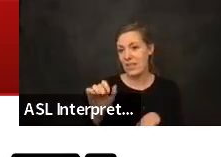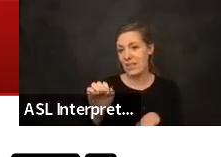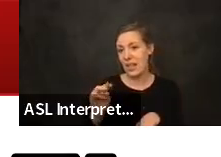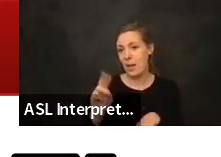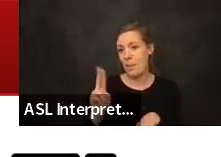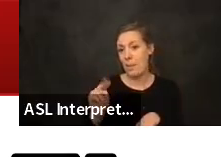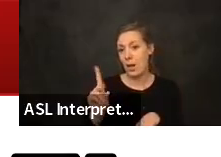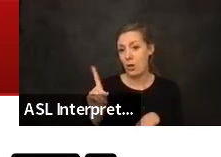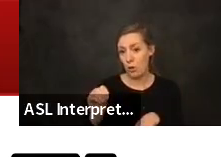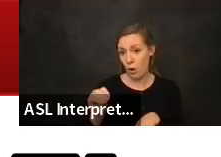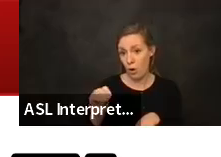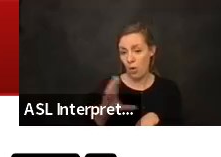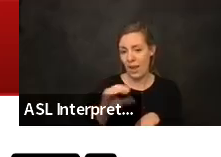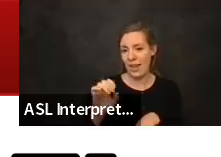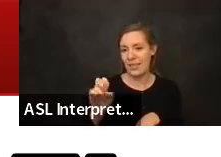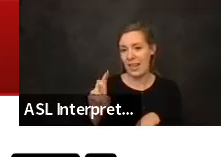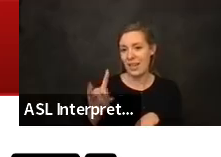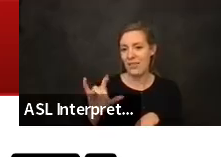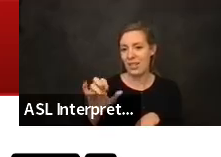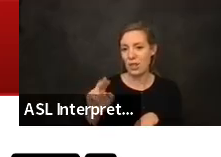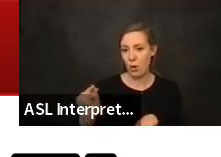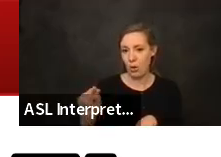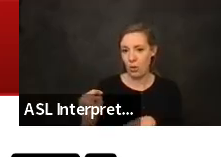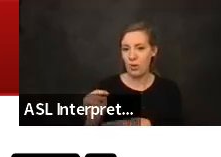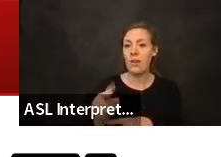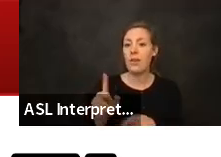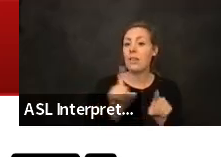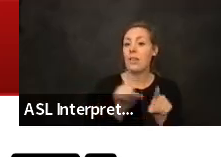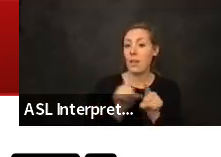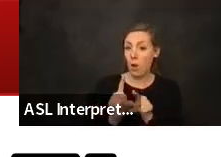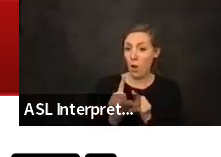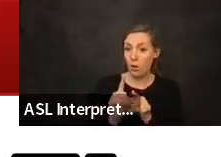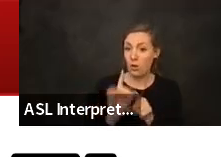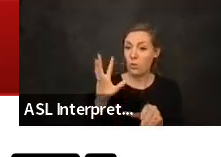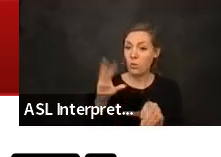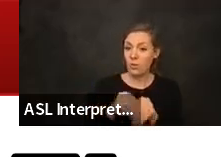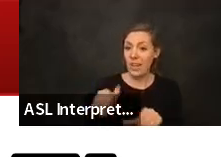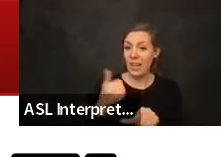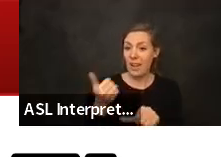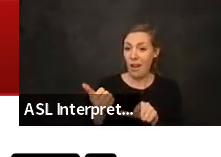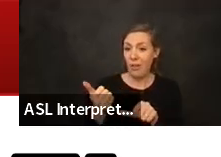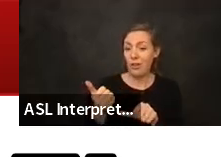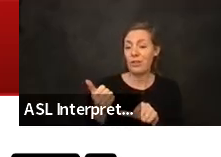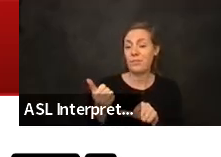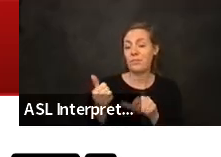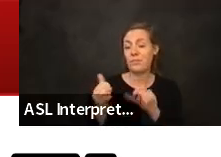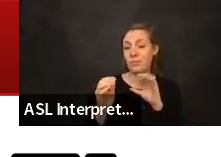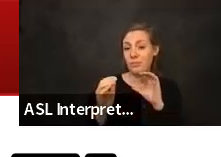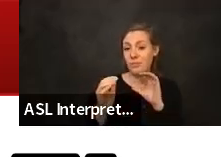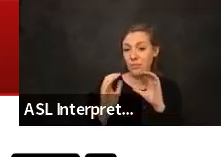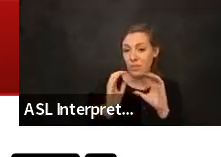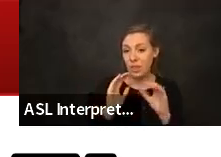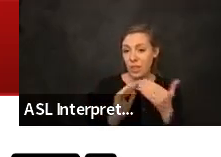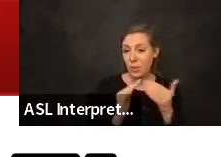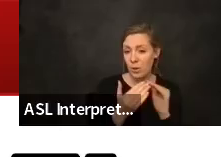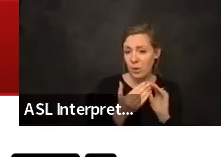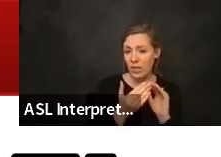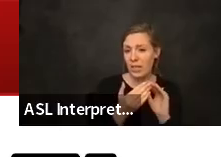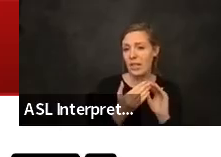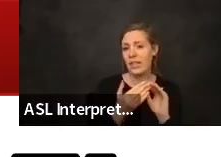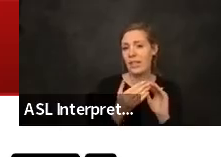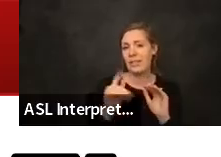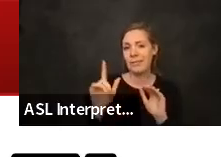Televisión. Finally, they've also participated in other community briefings, including charlas, as well as special programs